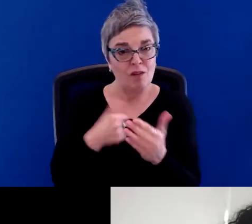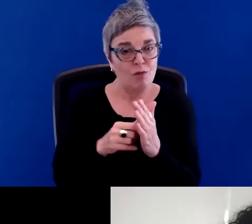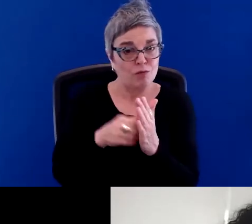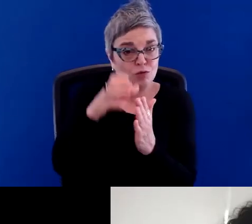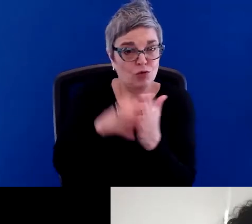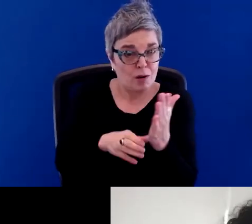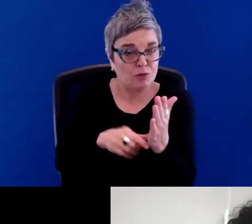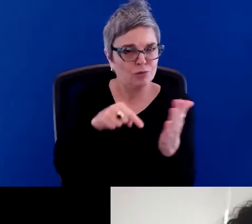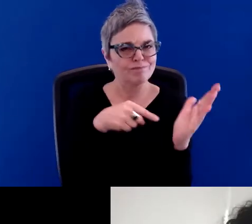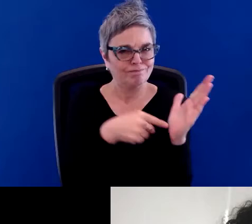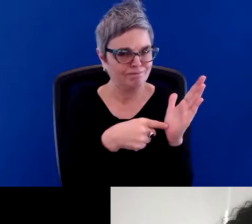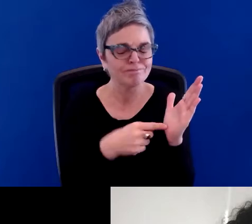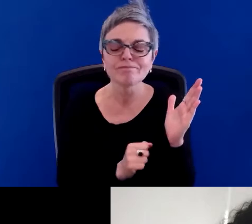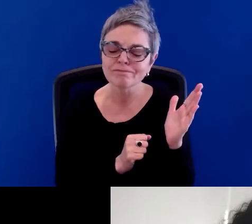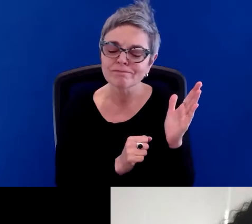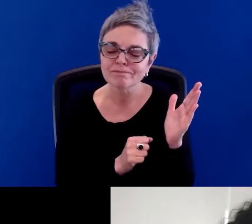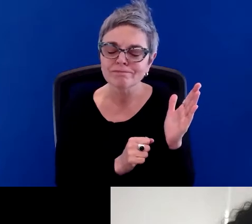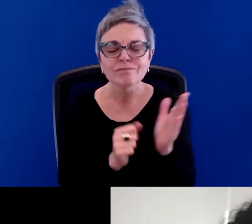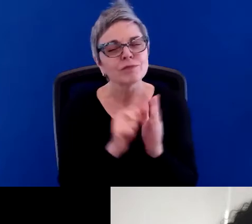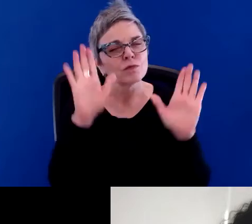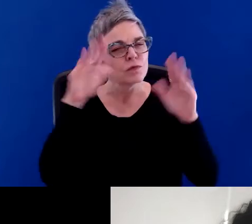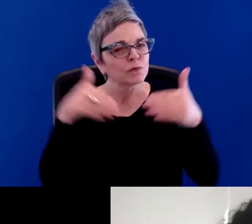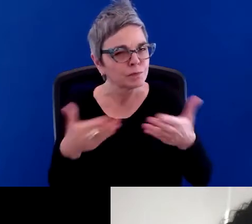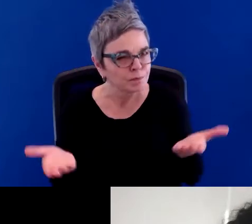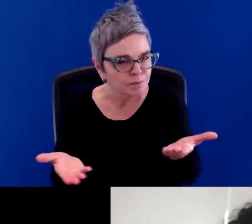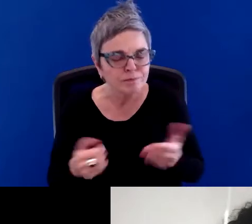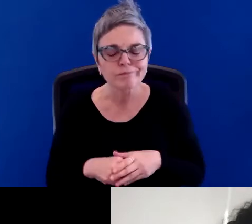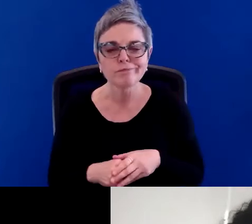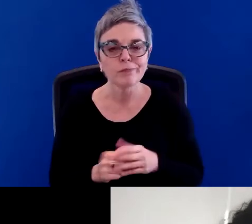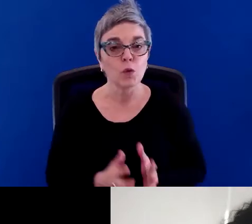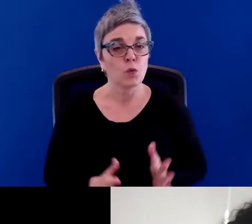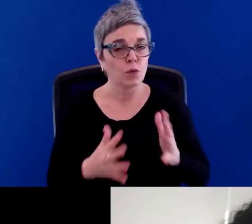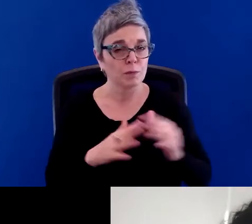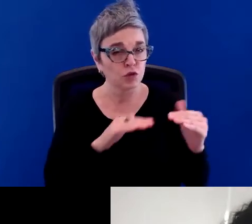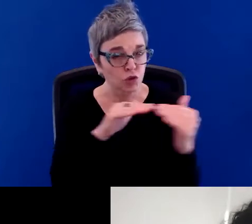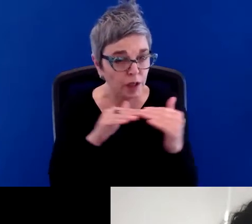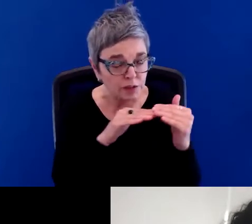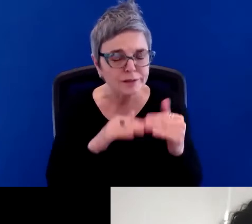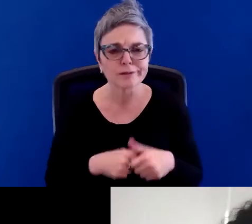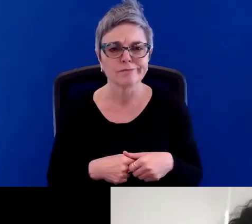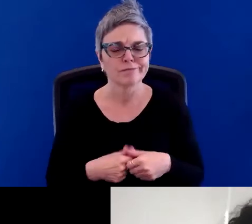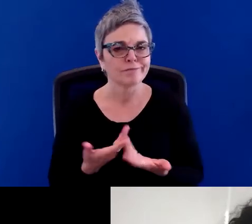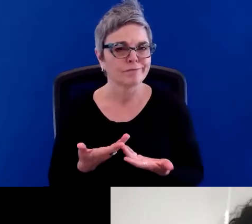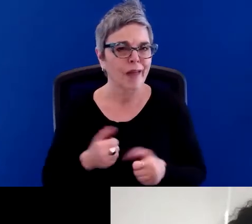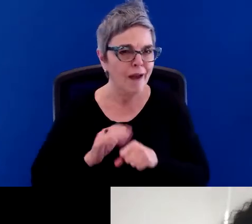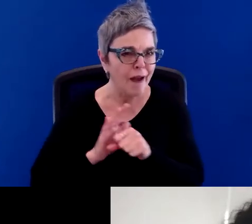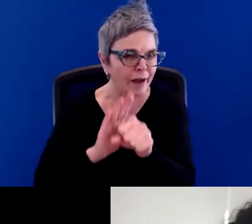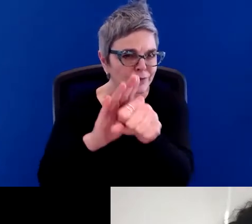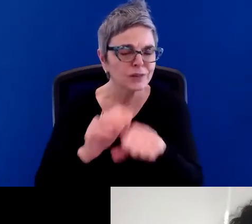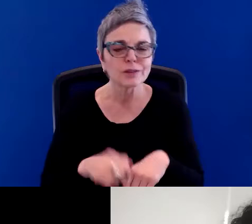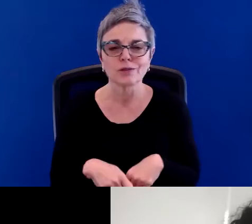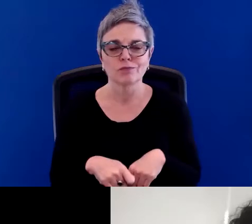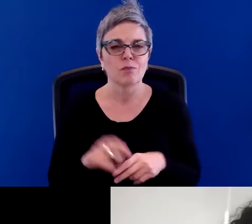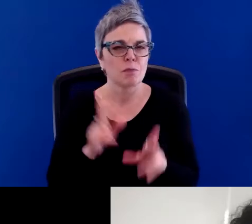on the ways in which reproductive justice activists, organizers, and I mean, ultimately